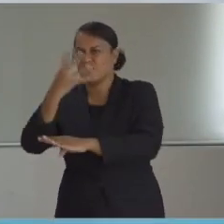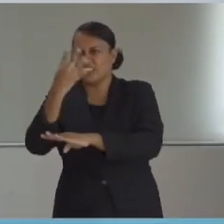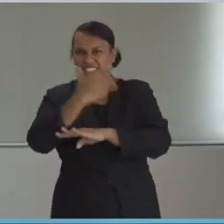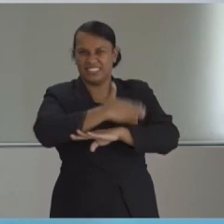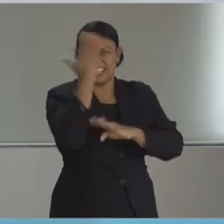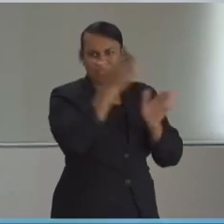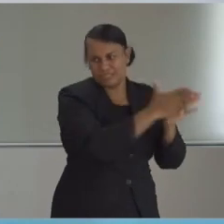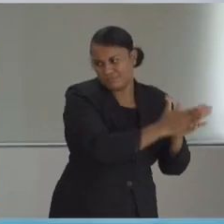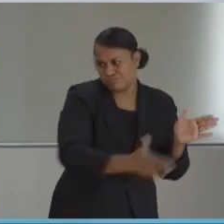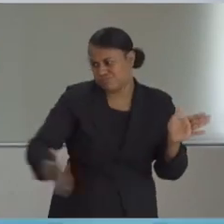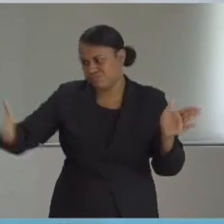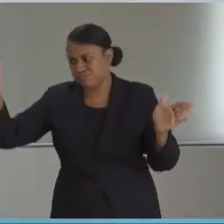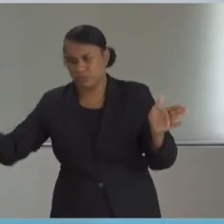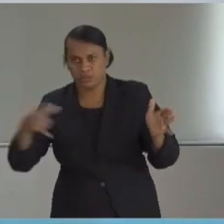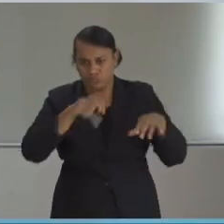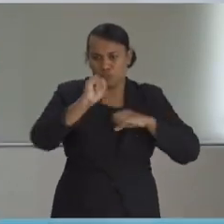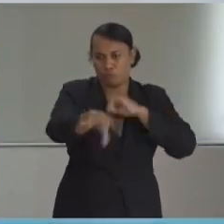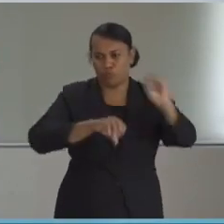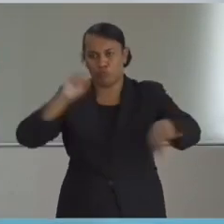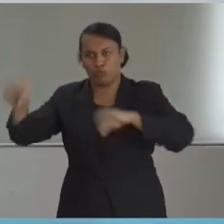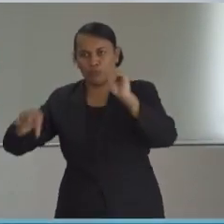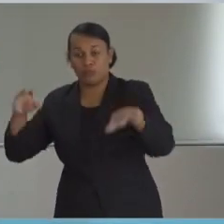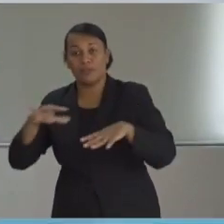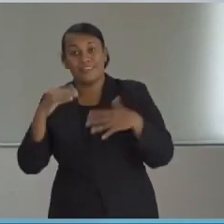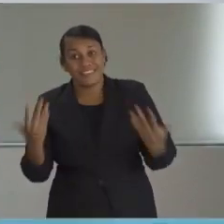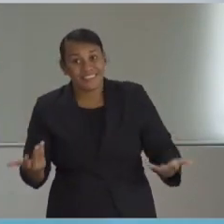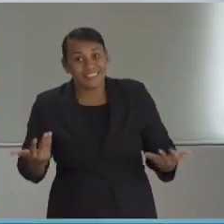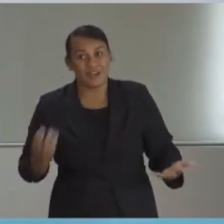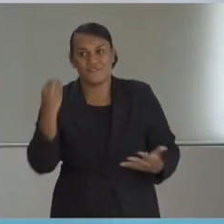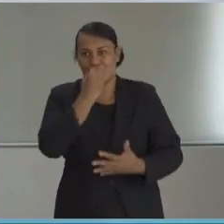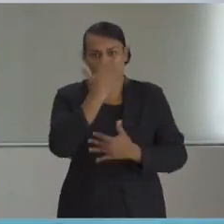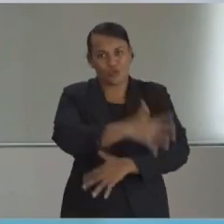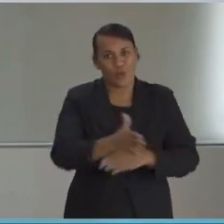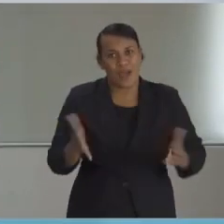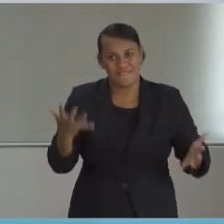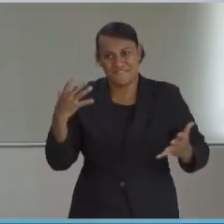short to immediate midterm